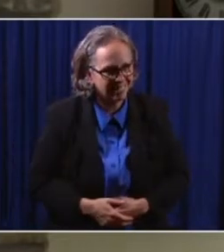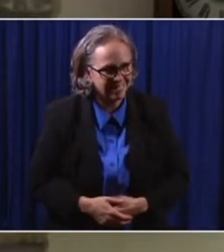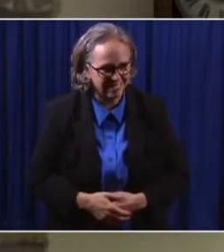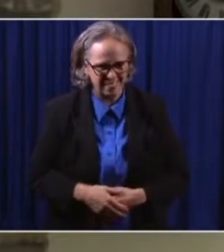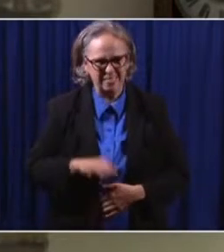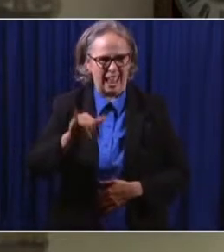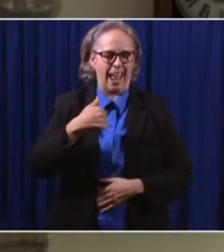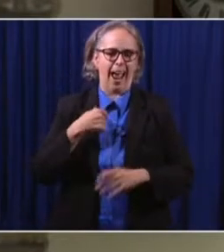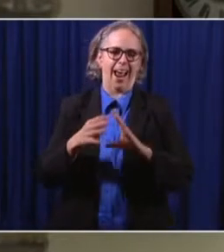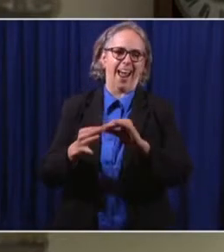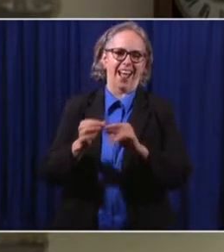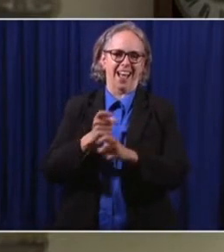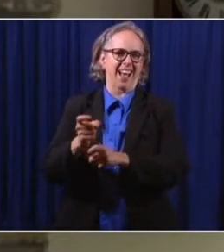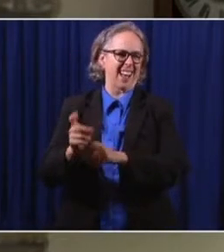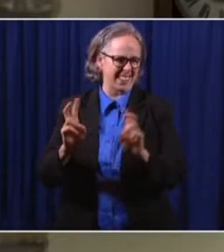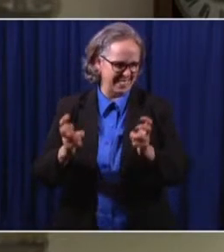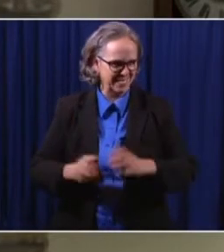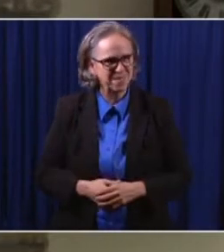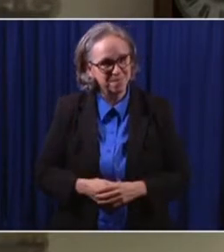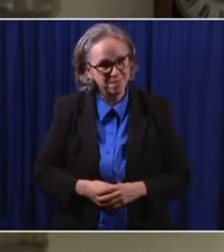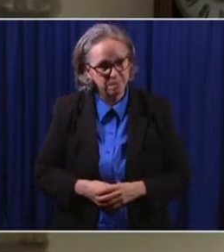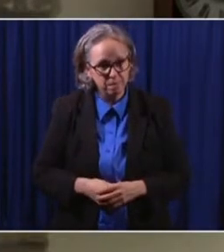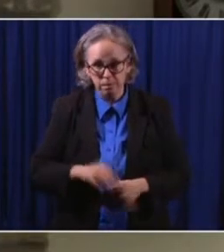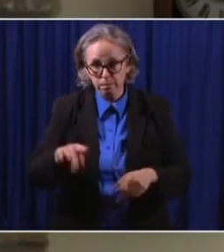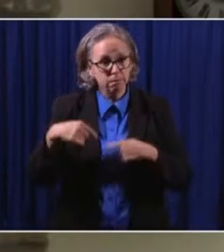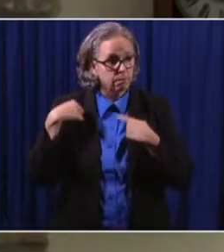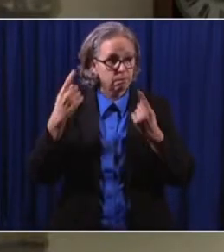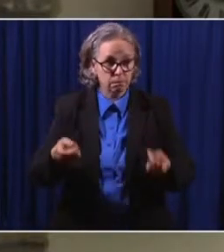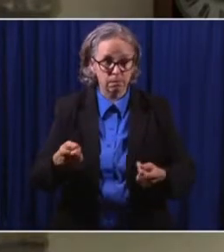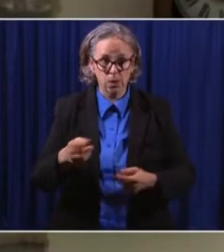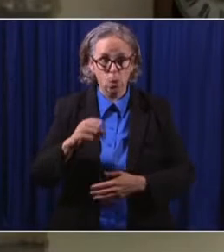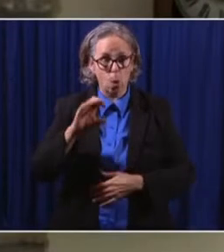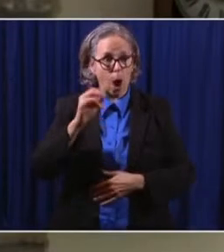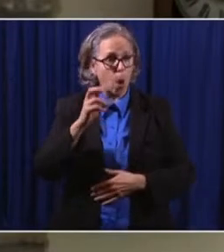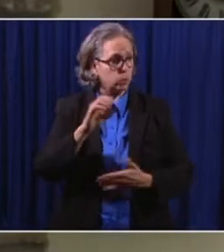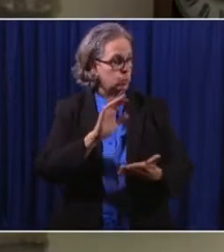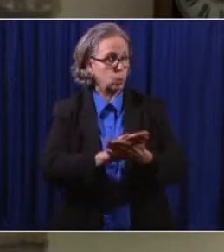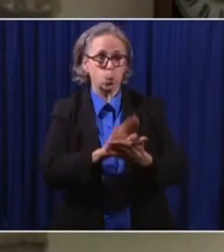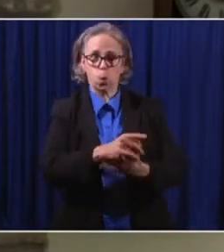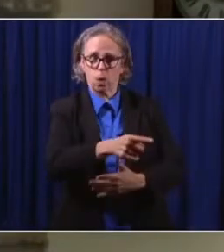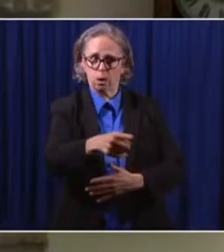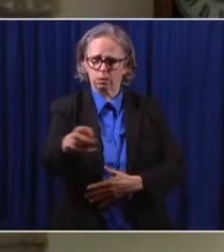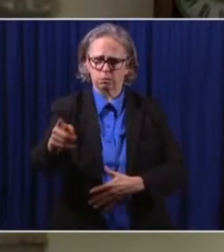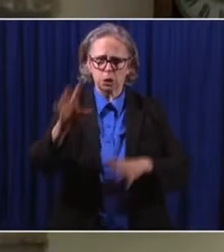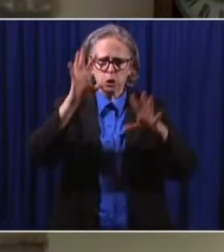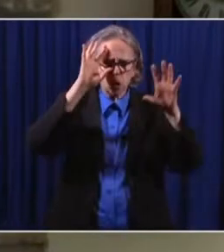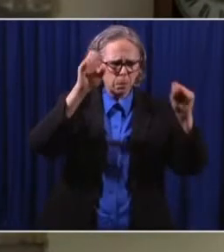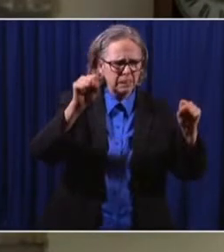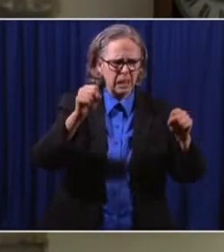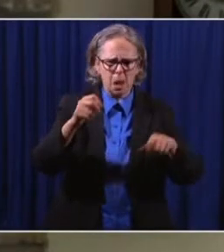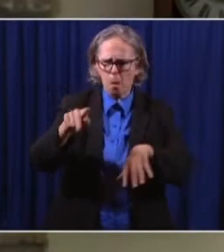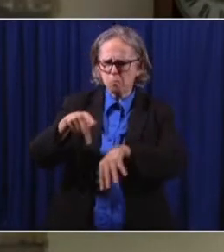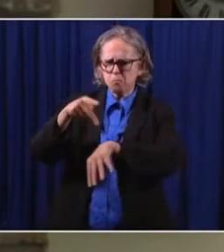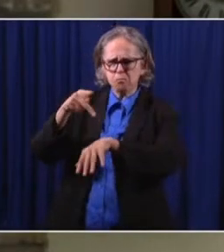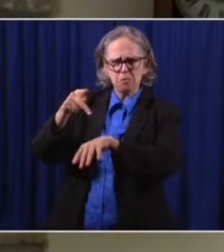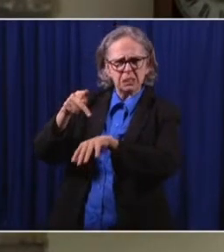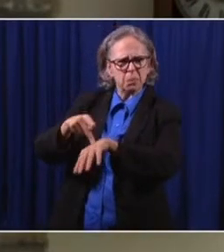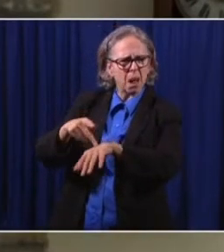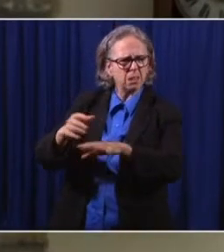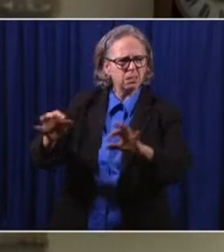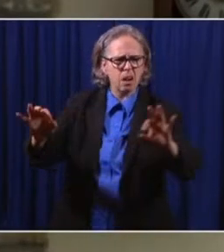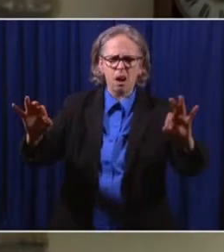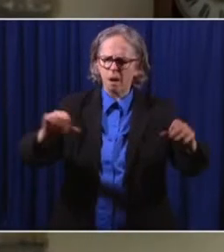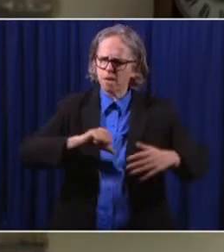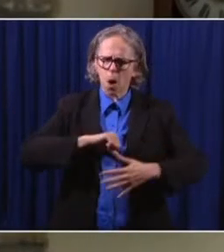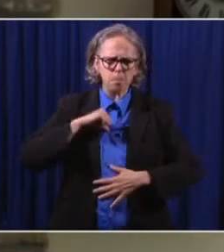I'm just very proud of what Ohio superintendents and principals and teachers have done across the state. Very difficult circumstances. They're